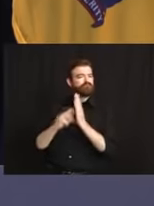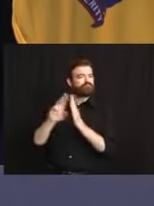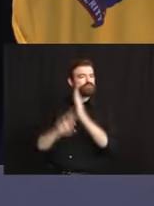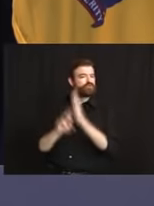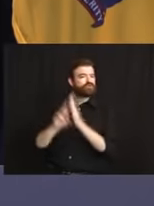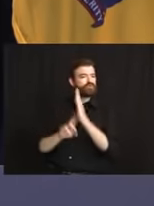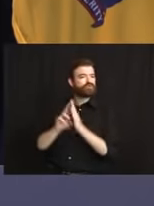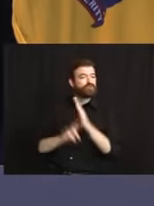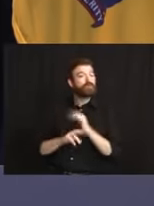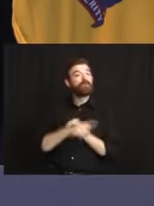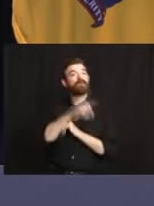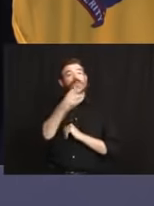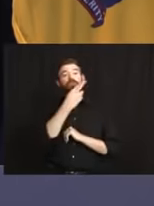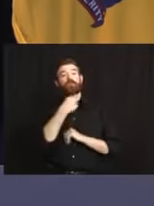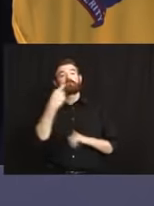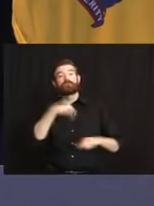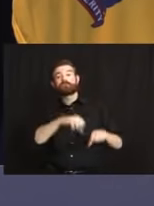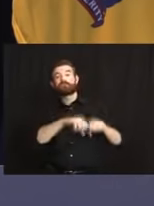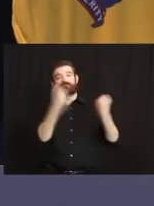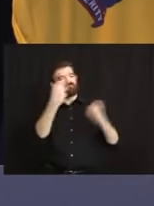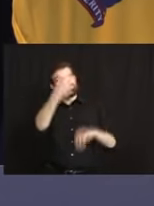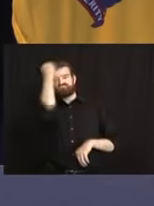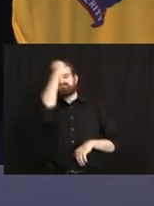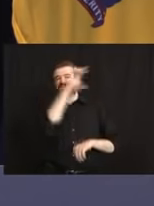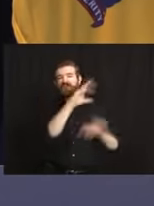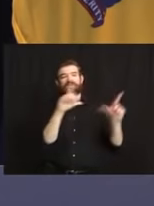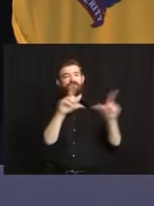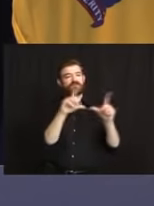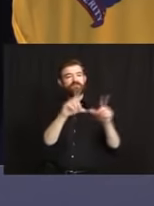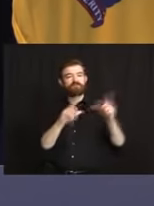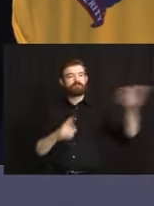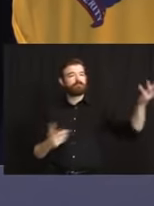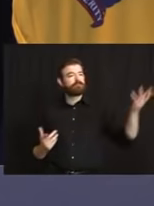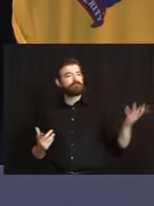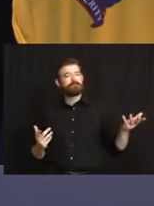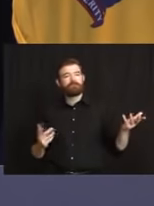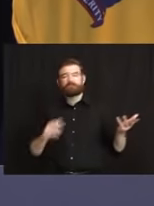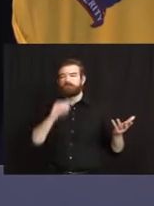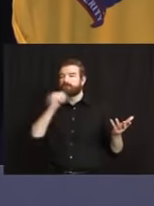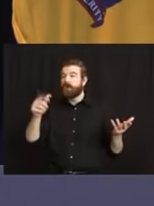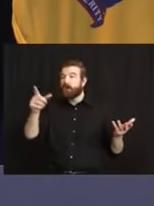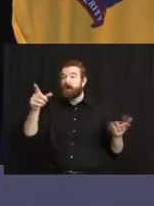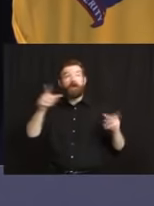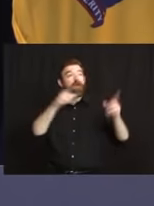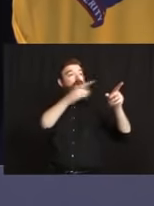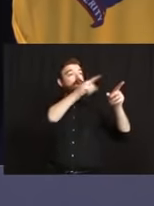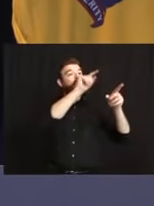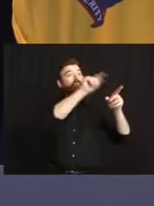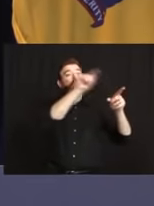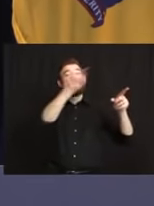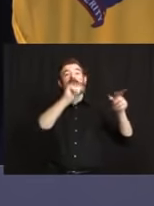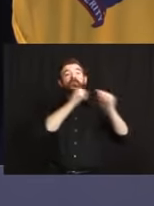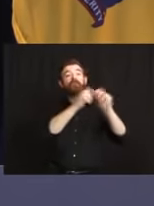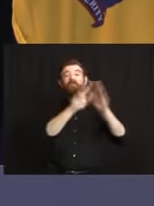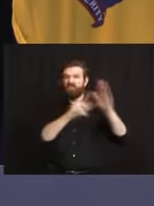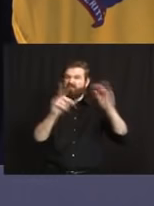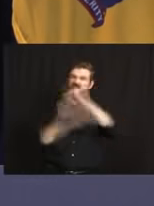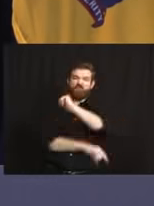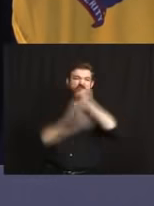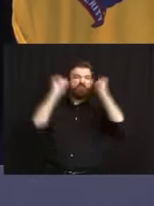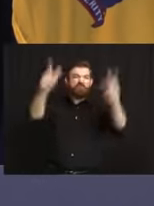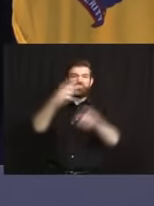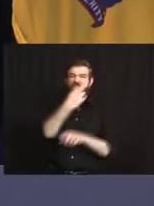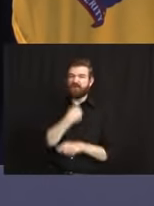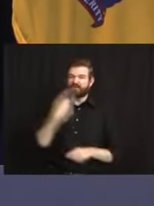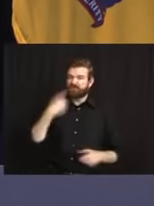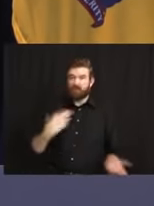but not wholesale punishment of everyone else. They're concerned that businesses will fail because of this. They'd like you to respond to that. And as a